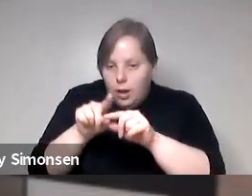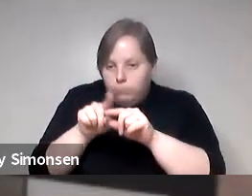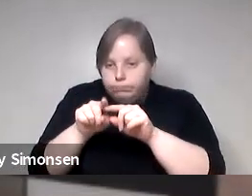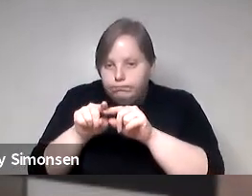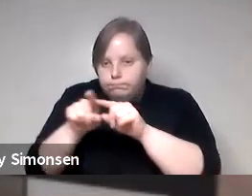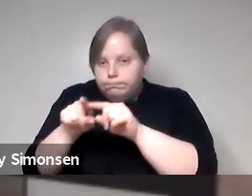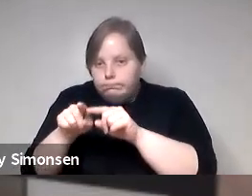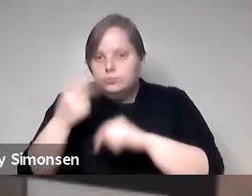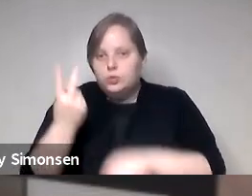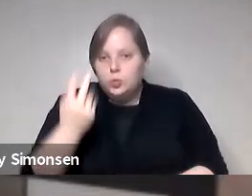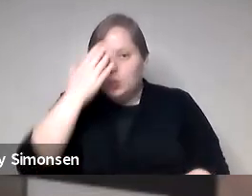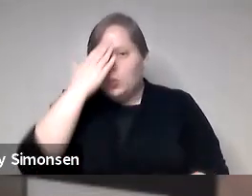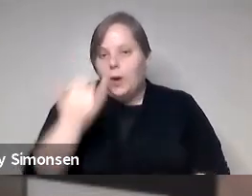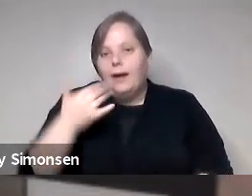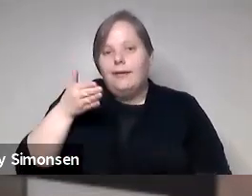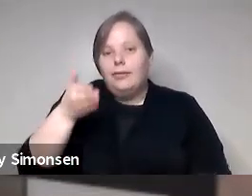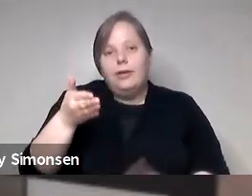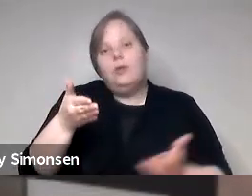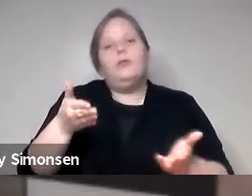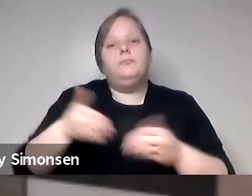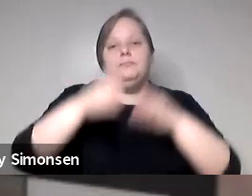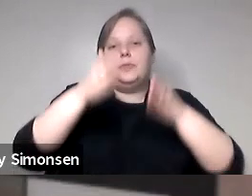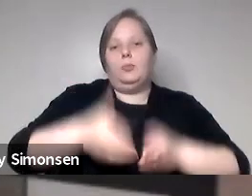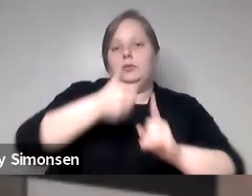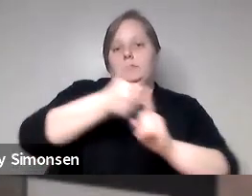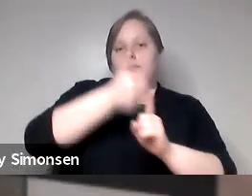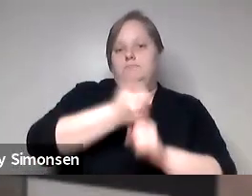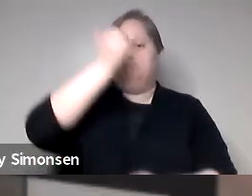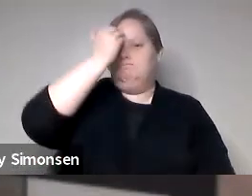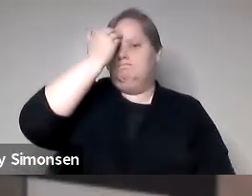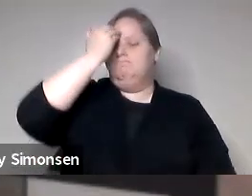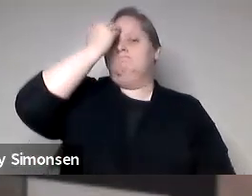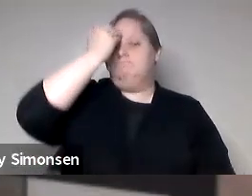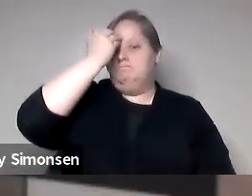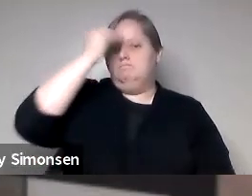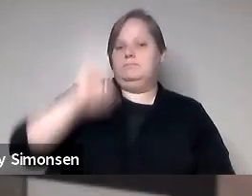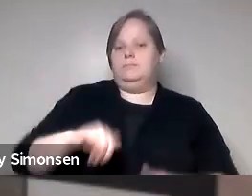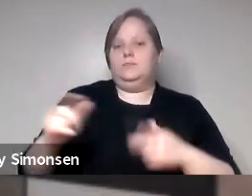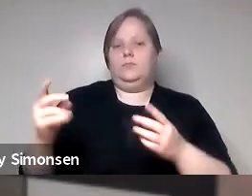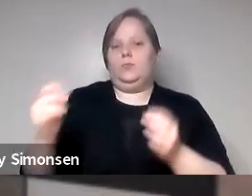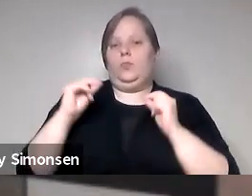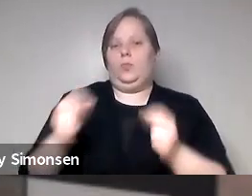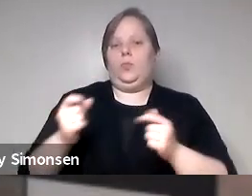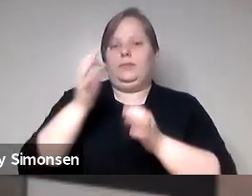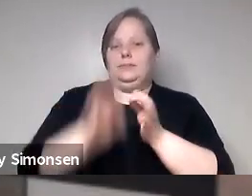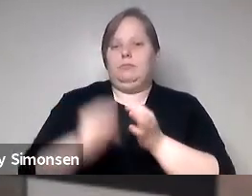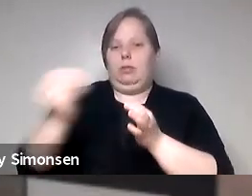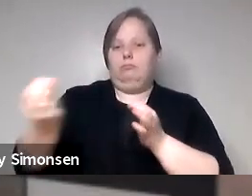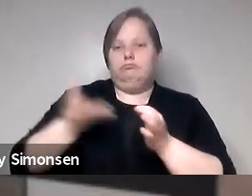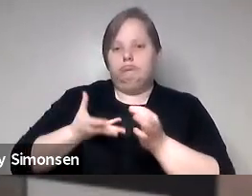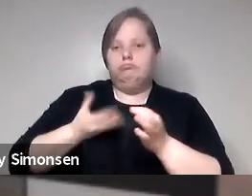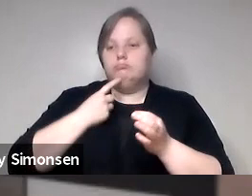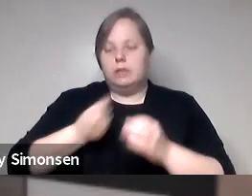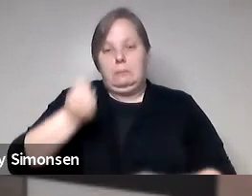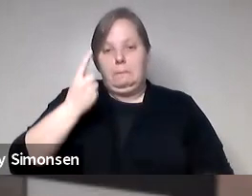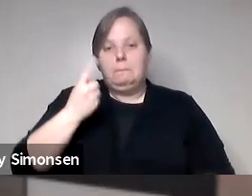are there probably for that individual to get quick, simple notification that he or